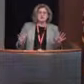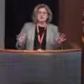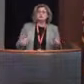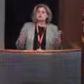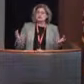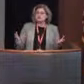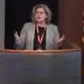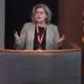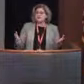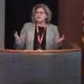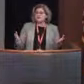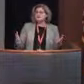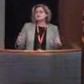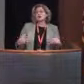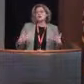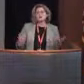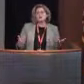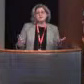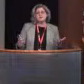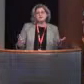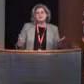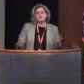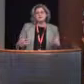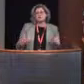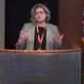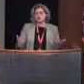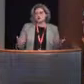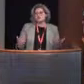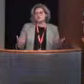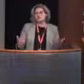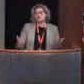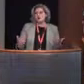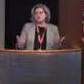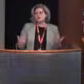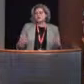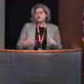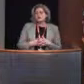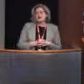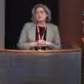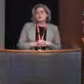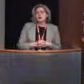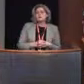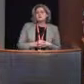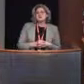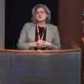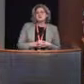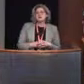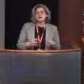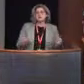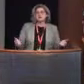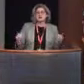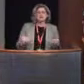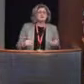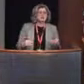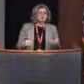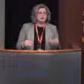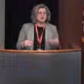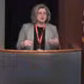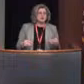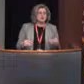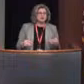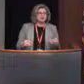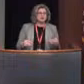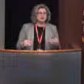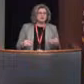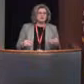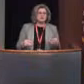about inclusion at the end of people with disabilities. She was talking very broadly. And where I want to take us now is to kind of narrow our focus